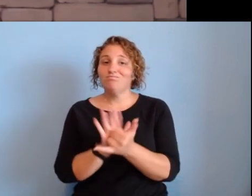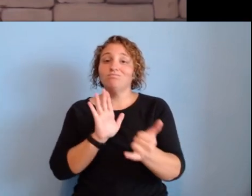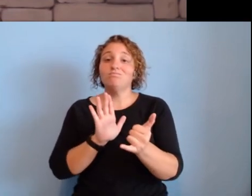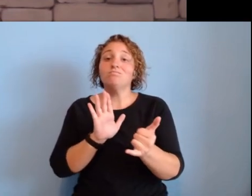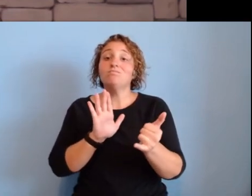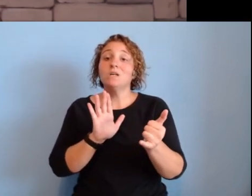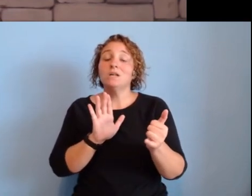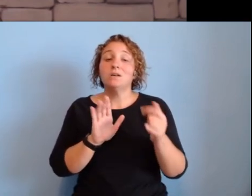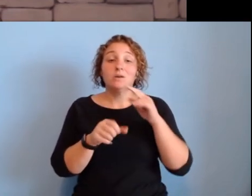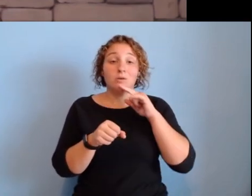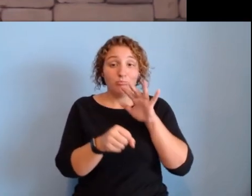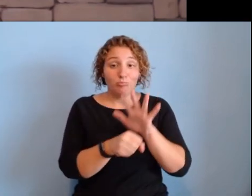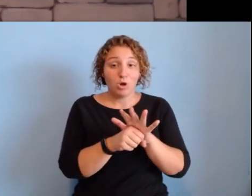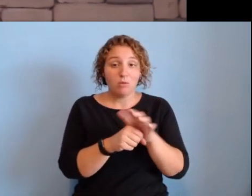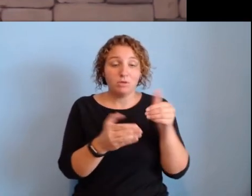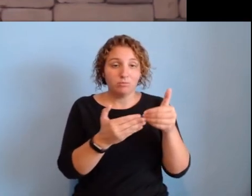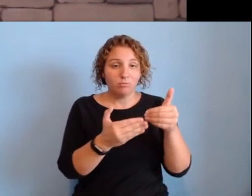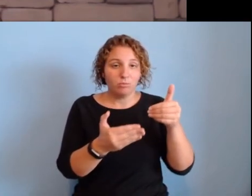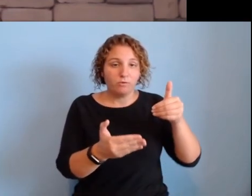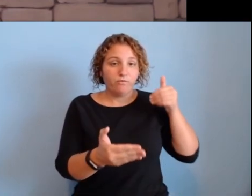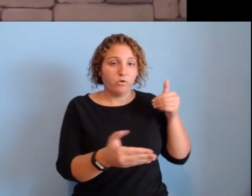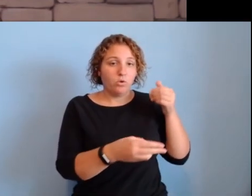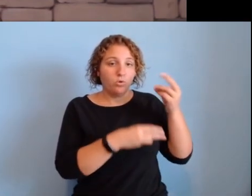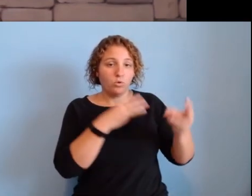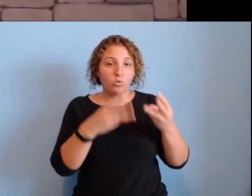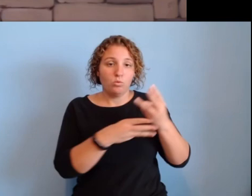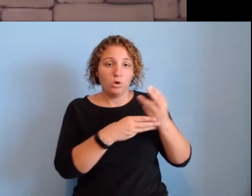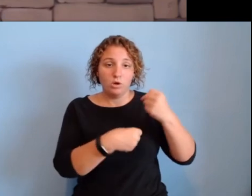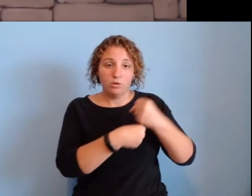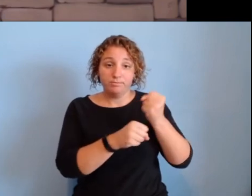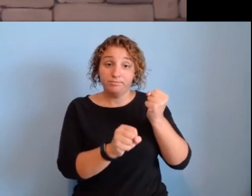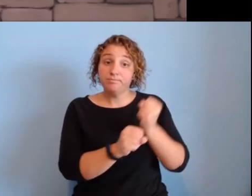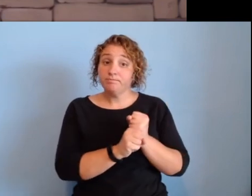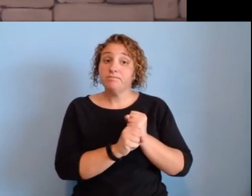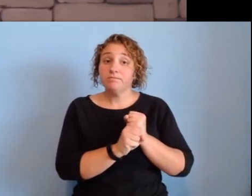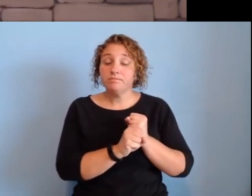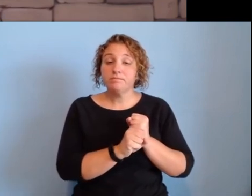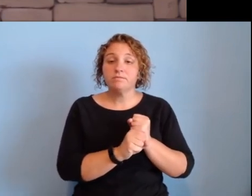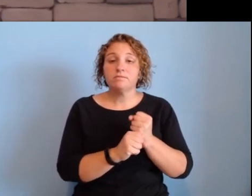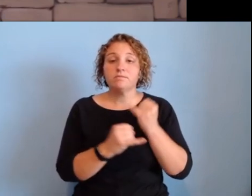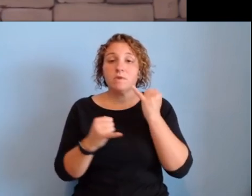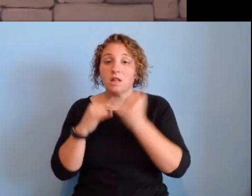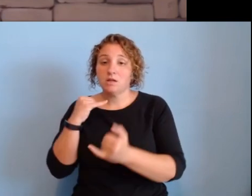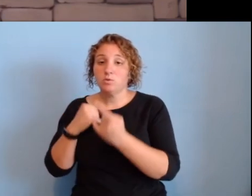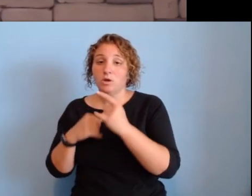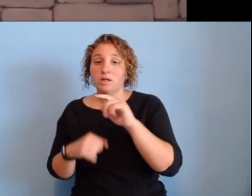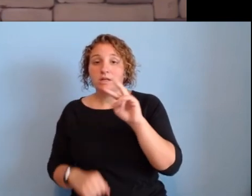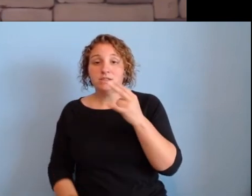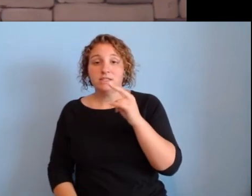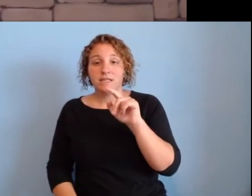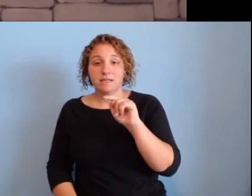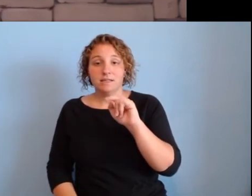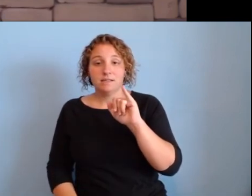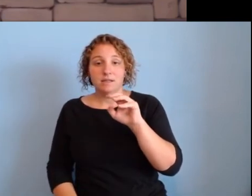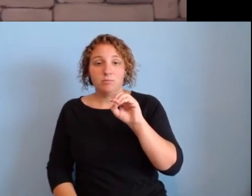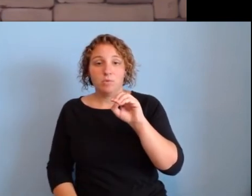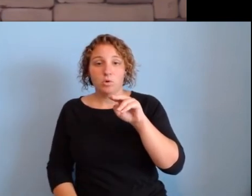Promised when? Before the world began. Last one. In 2 Timothy 1. 2 Timothy 1.